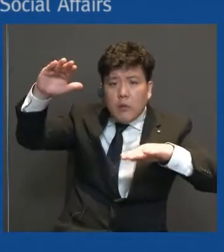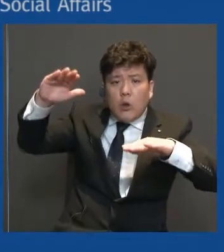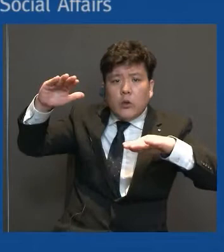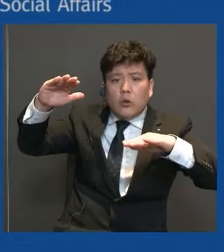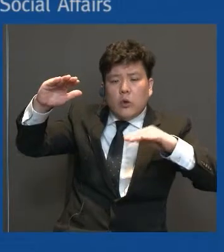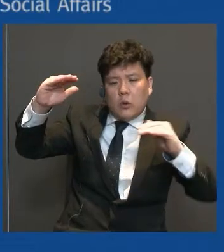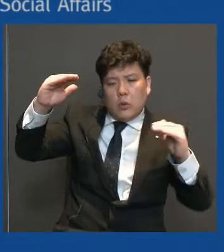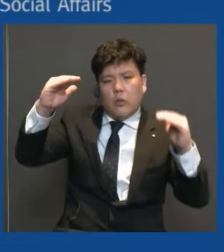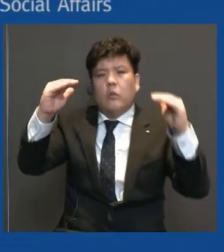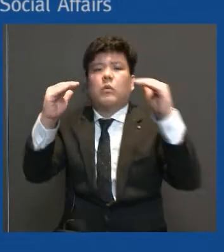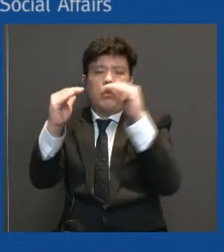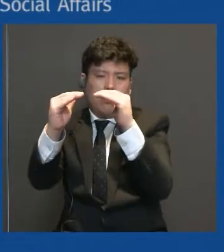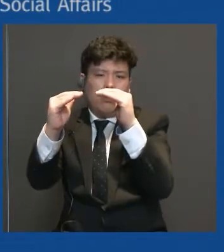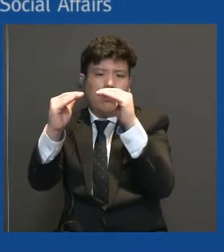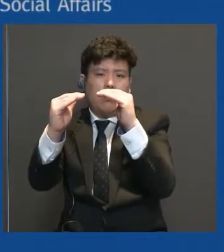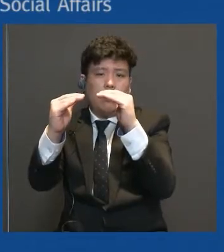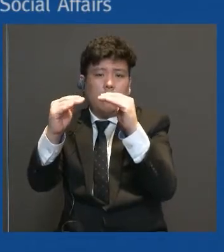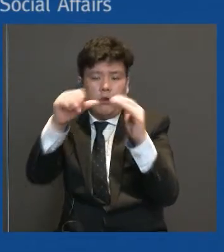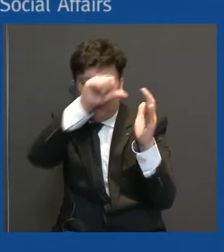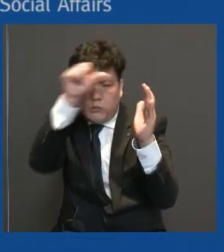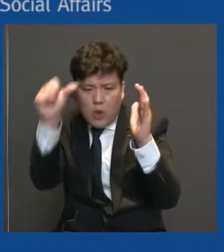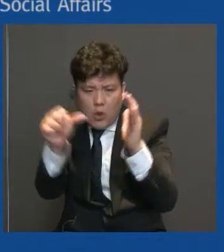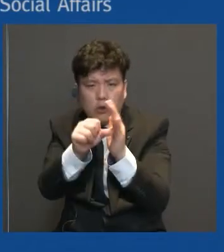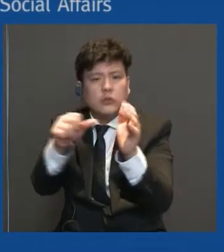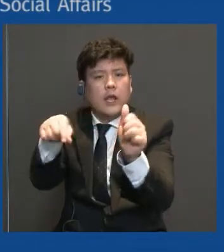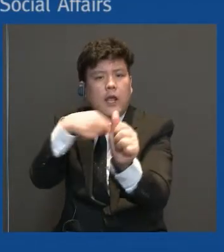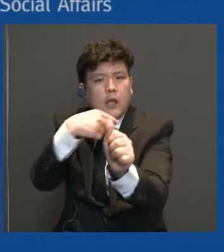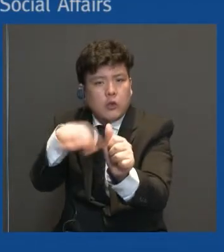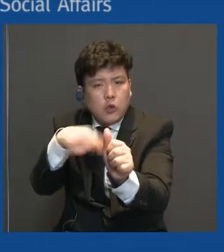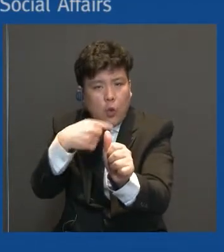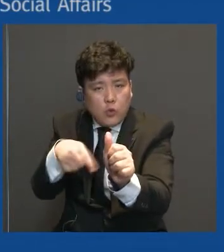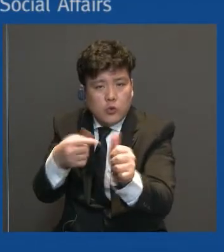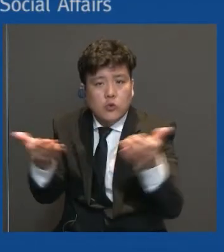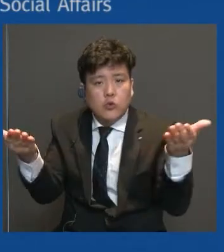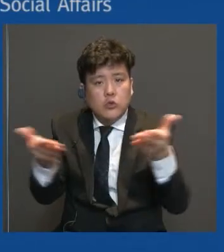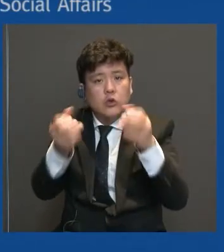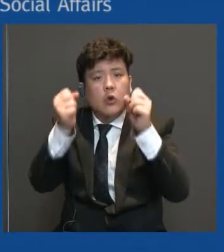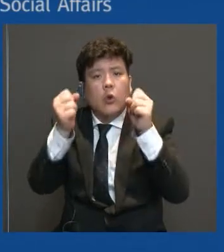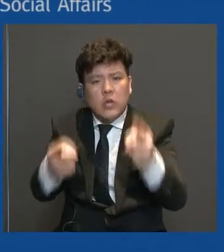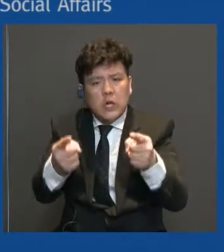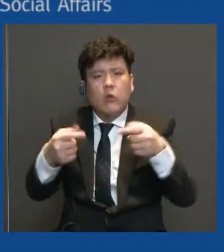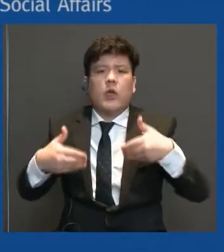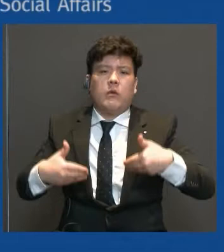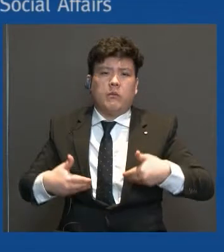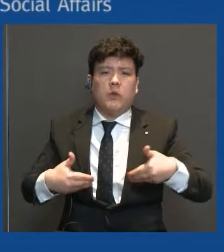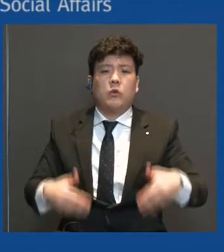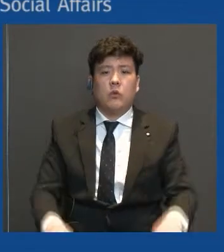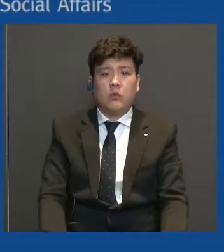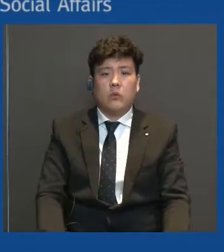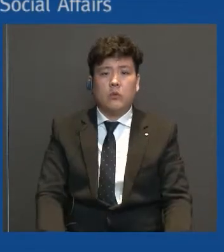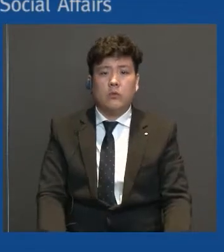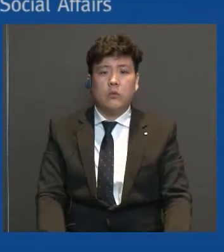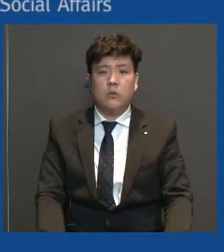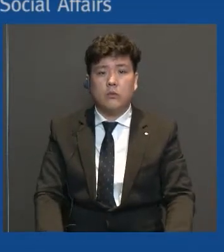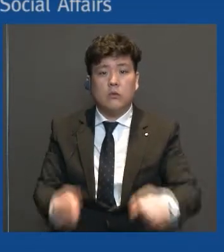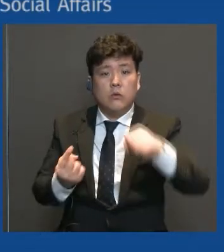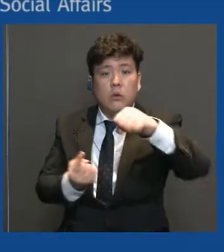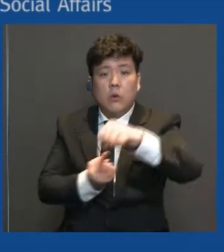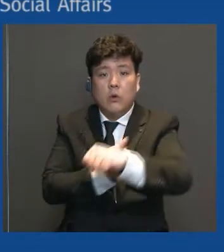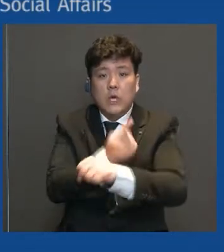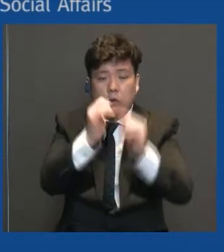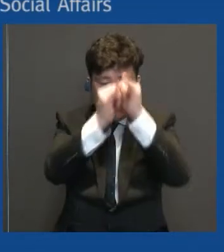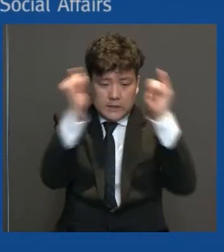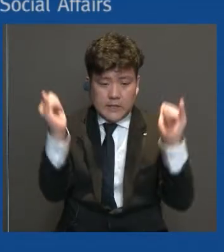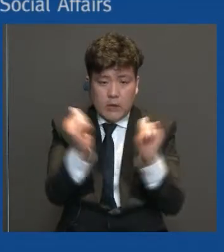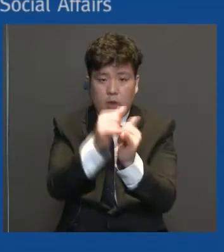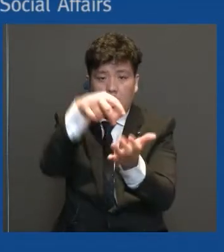to strengthen the social security system and other policies to ensure the various sources of income